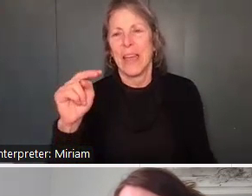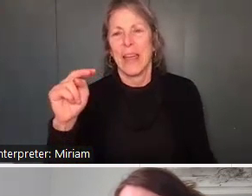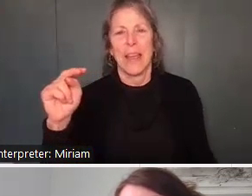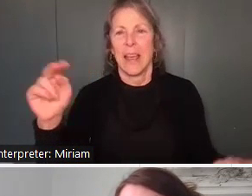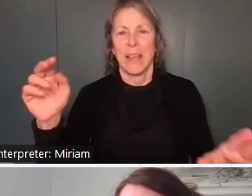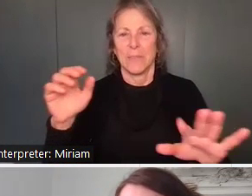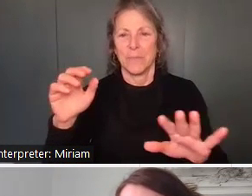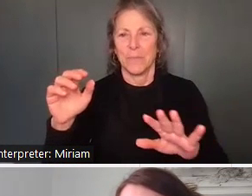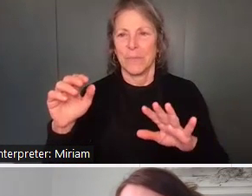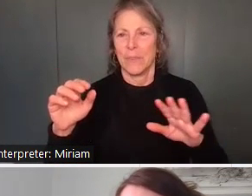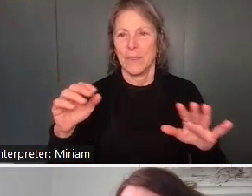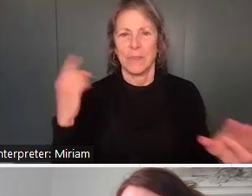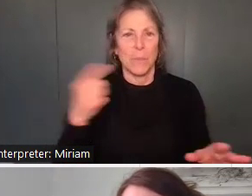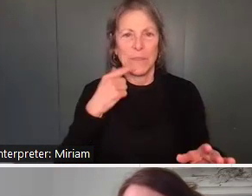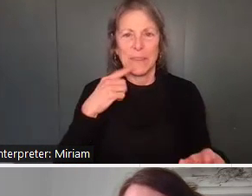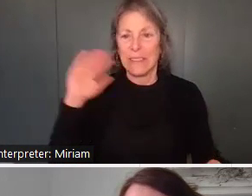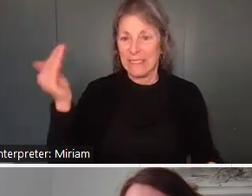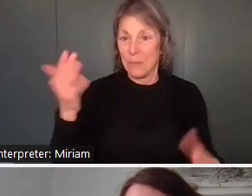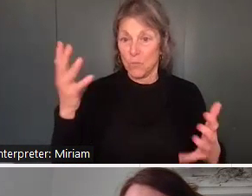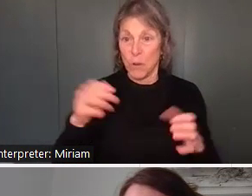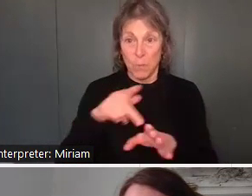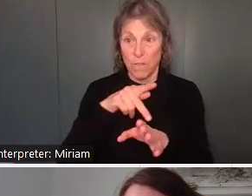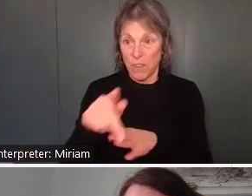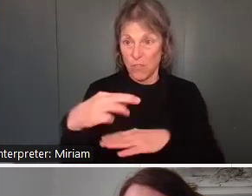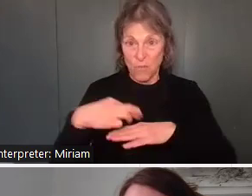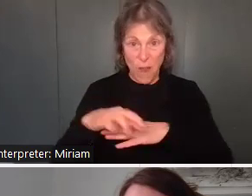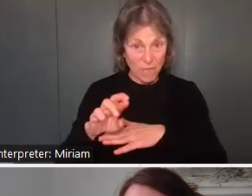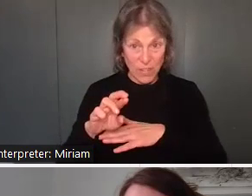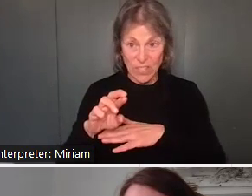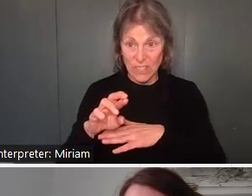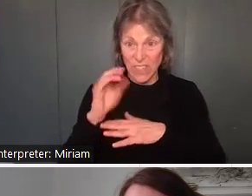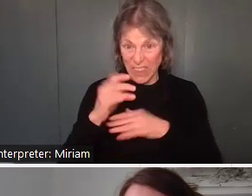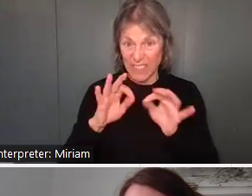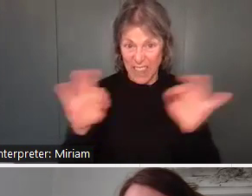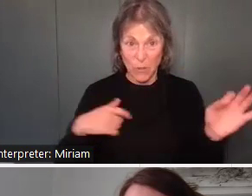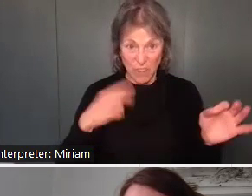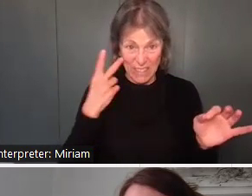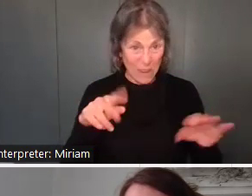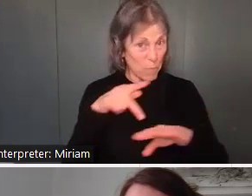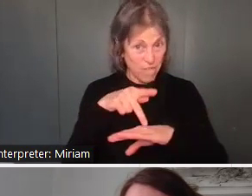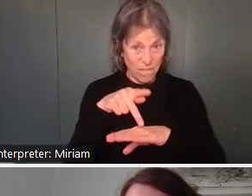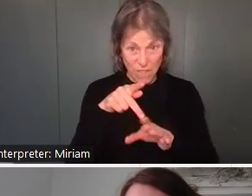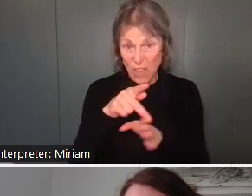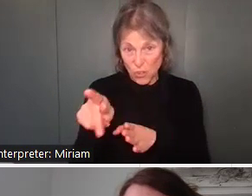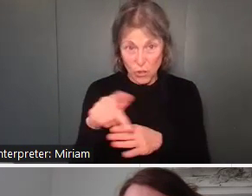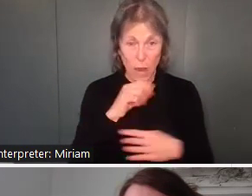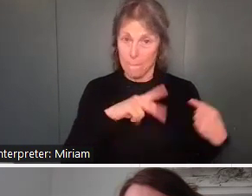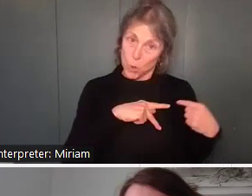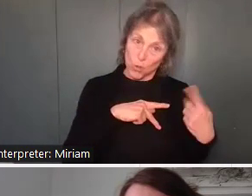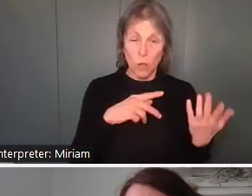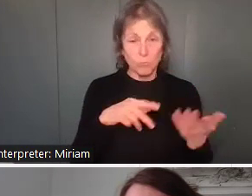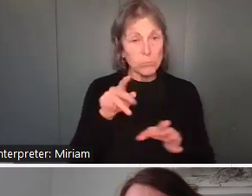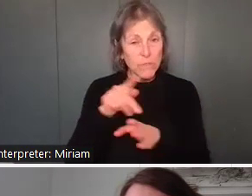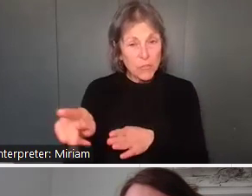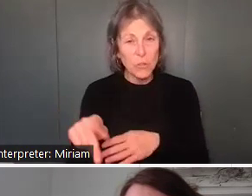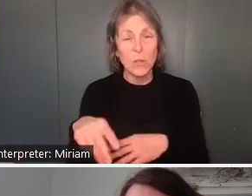want specific. like a professional reference here. That's sort of the language I see. So not a personal reference, but maybe somebody